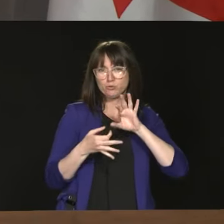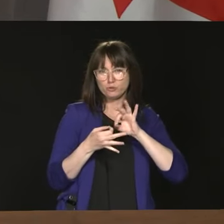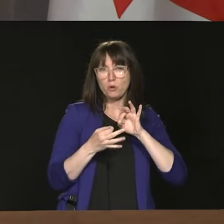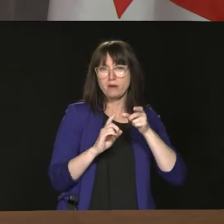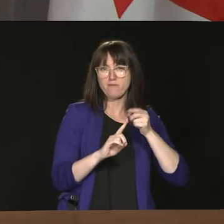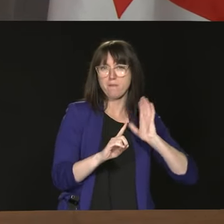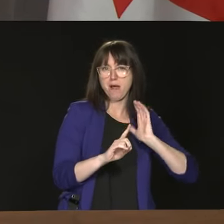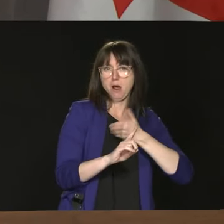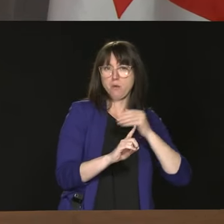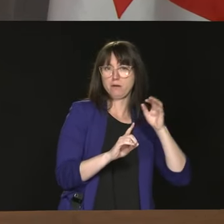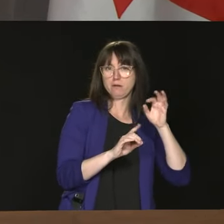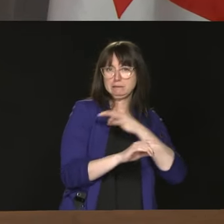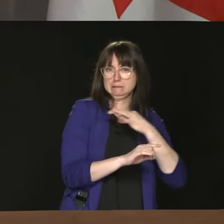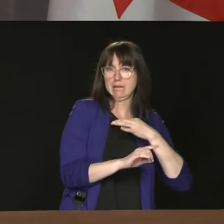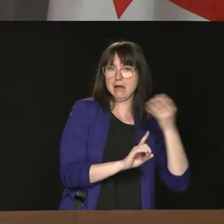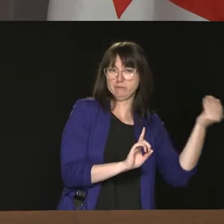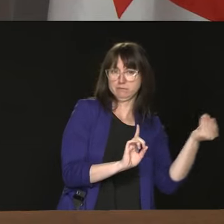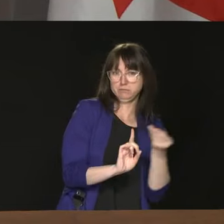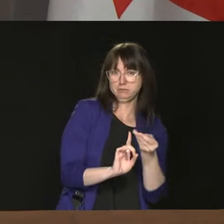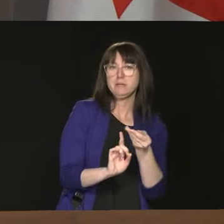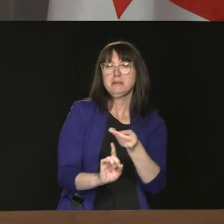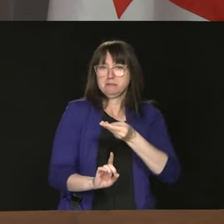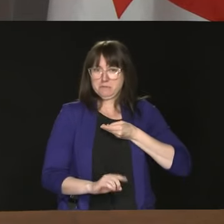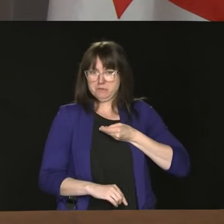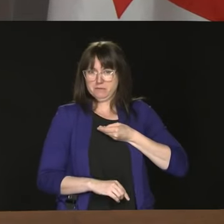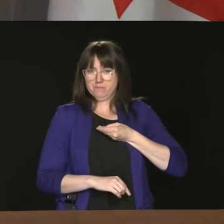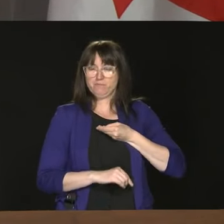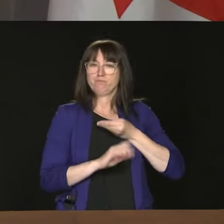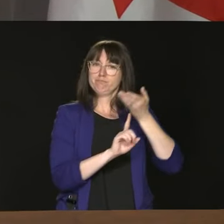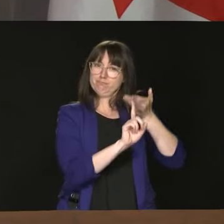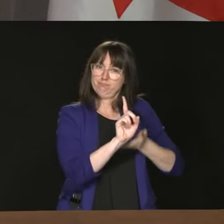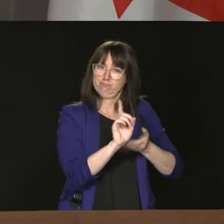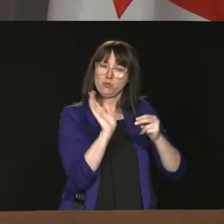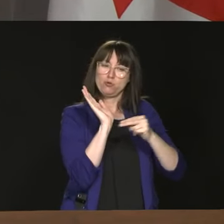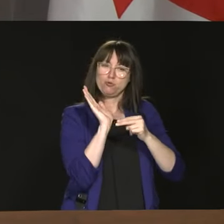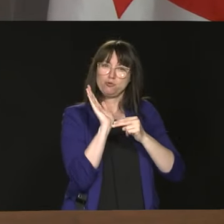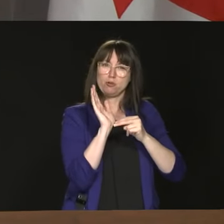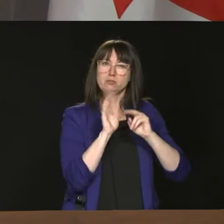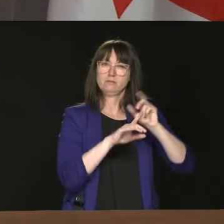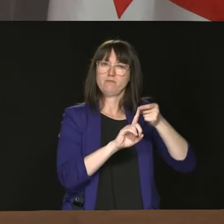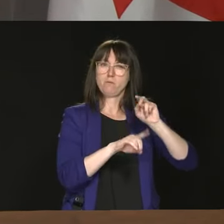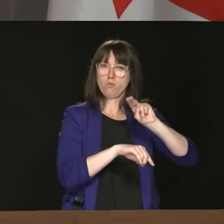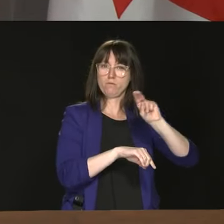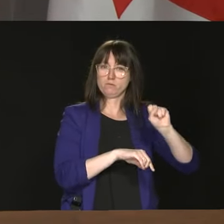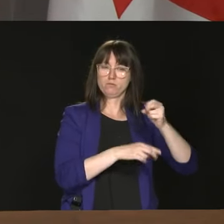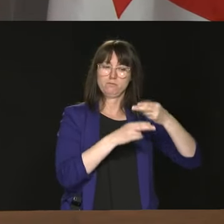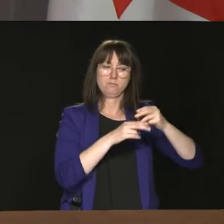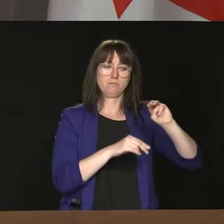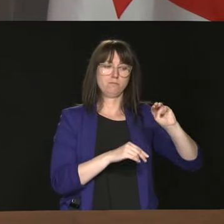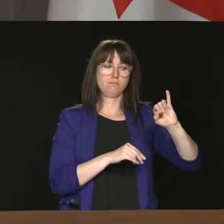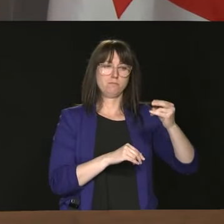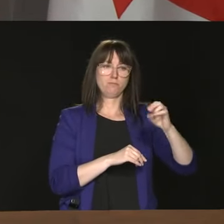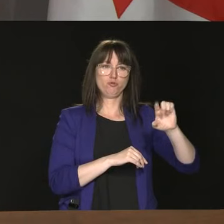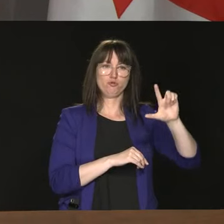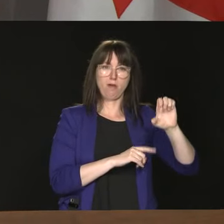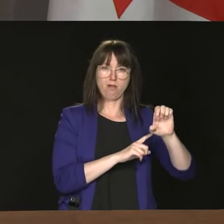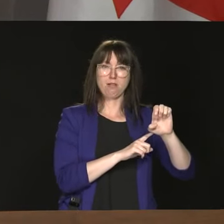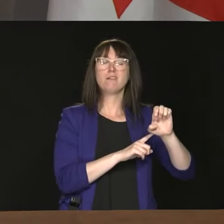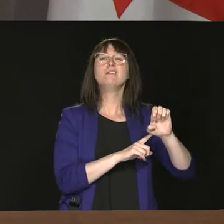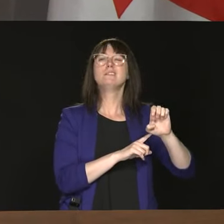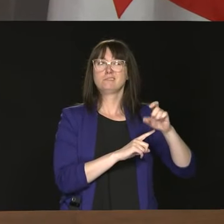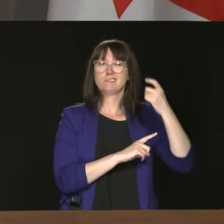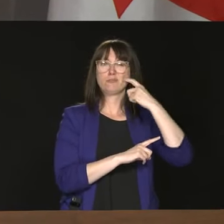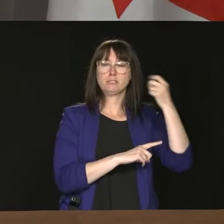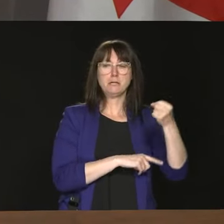Michel, This is the story of infirmière Michelle, en Nouvelle-Écosse, a nurse qui a in Nova récemment Scotia été réaffectée who was dans recently une maison reassigned de soins to care for infirmiers pour soigner